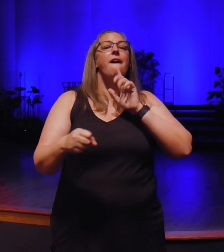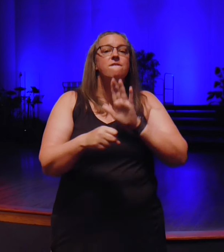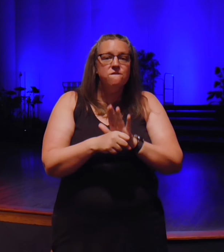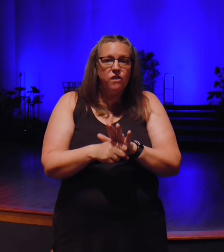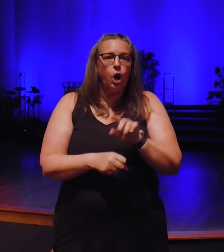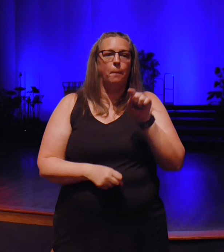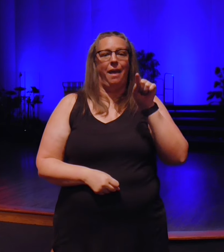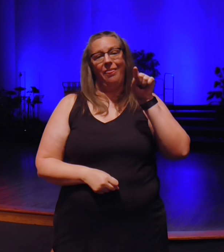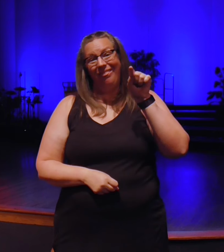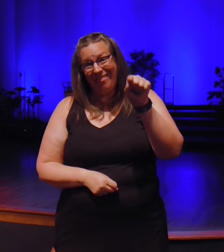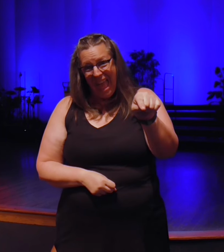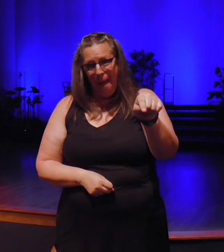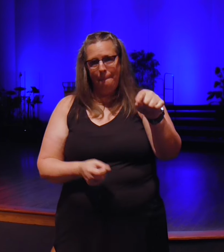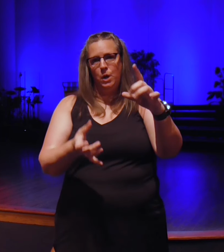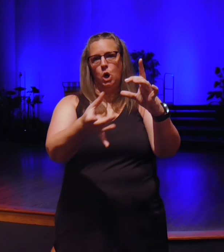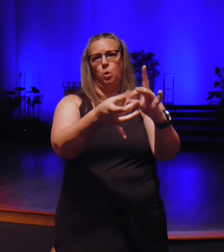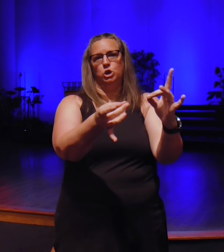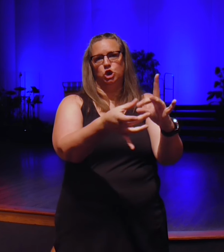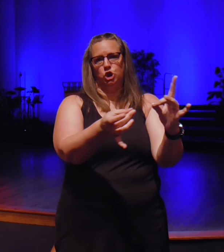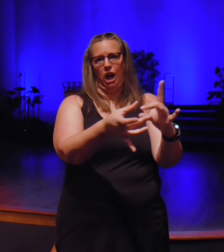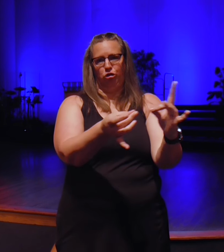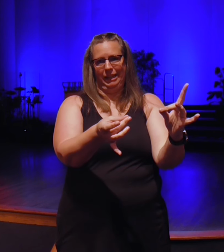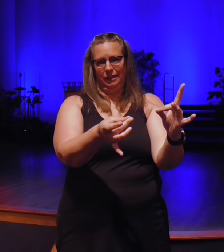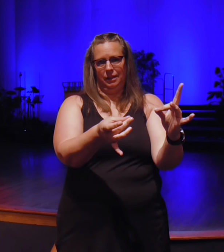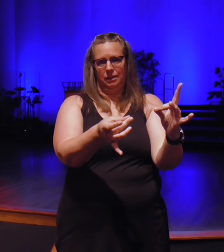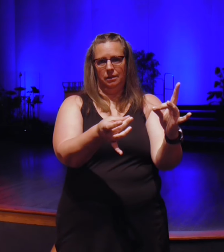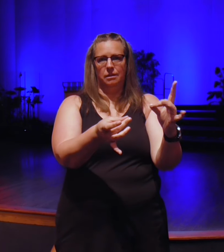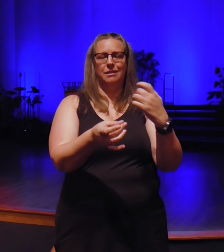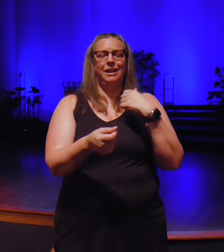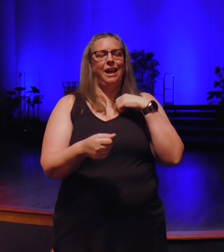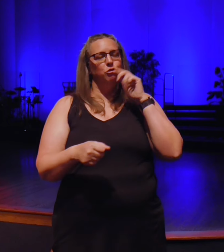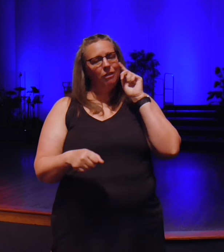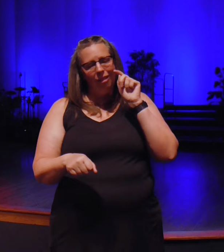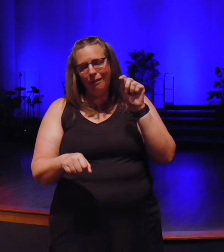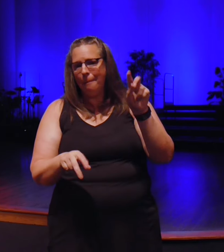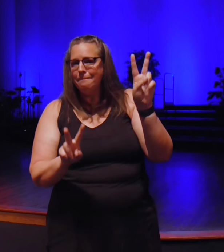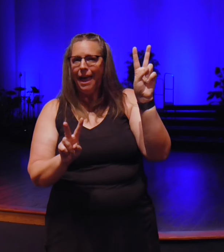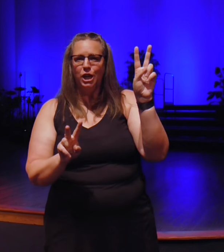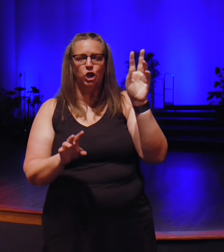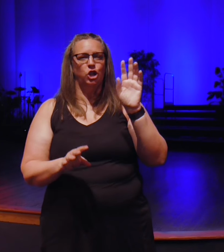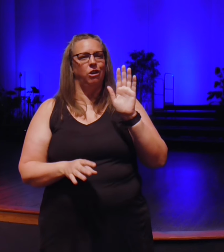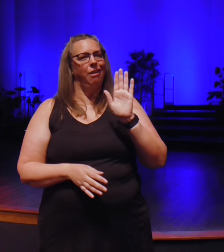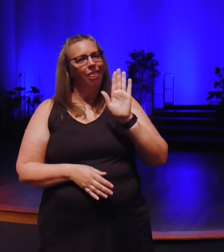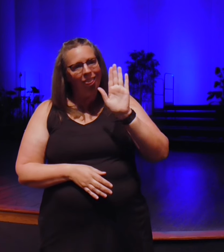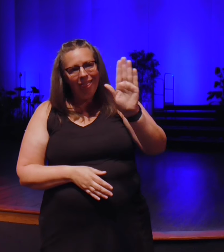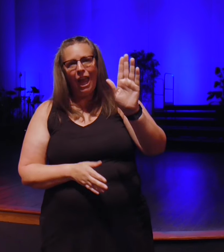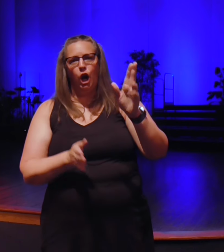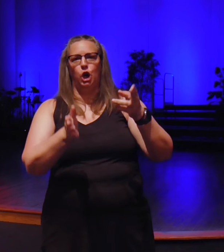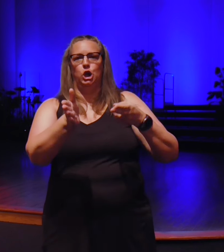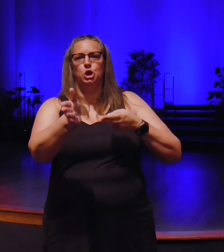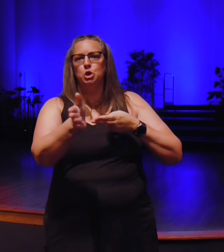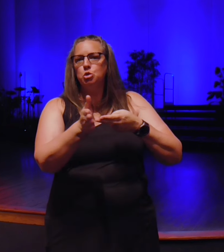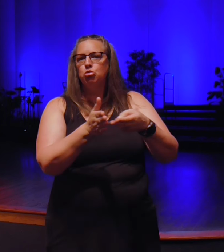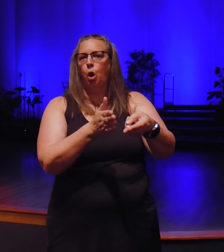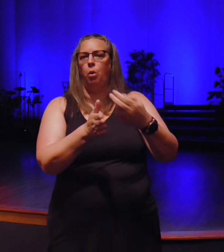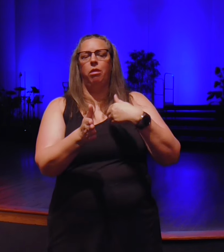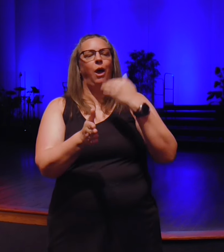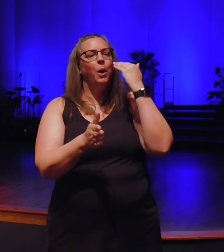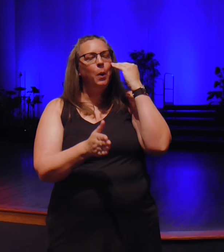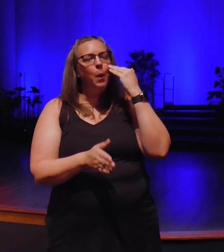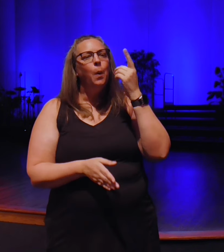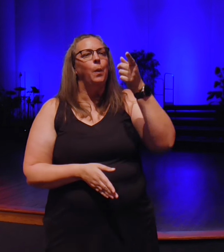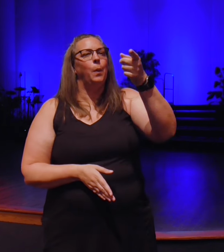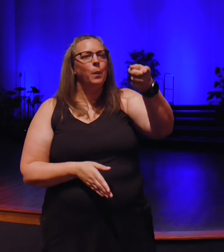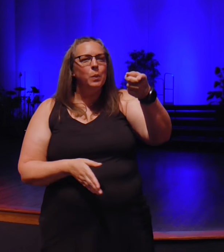the courage to acknowledge them, to admire them, to speak the truth we know about them that we've allowed to be